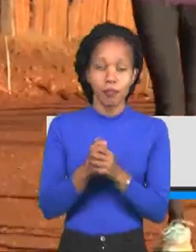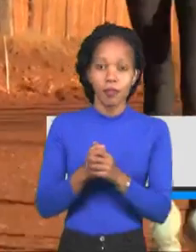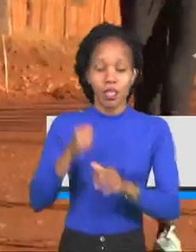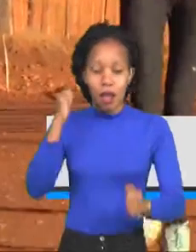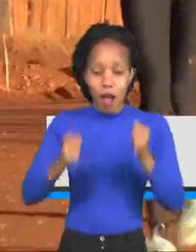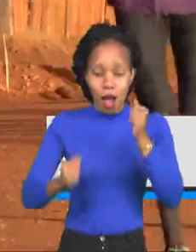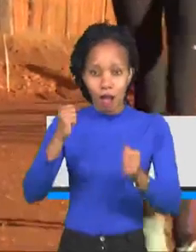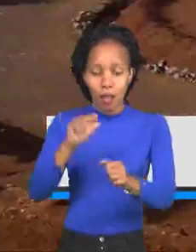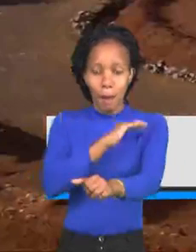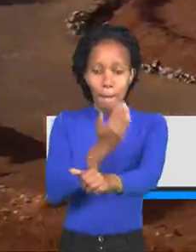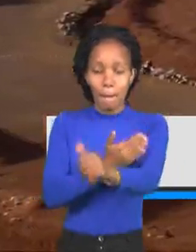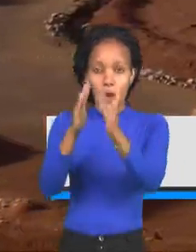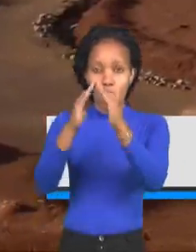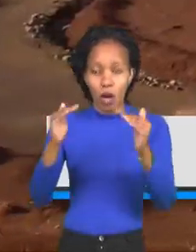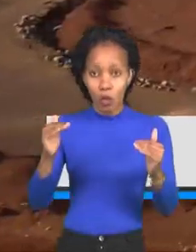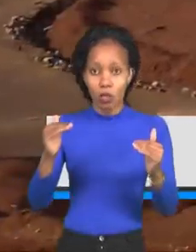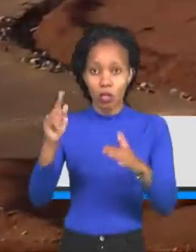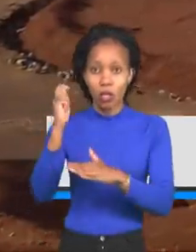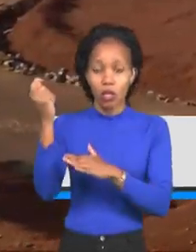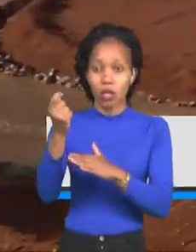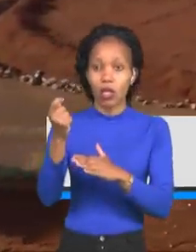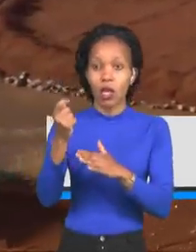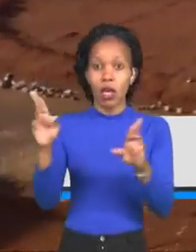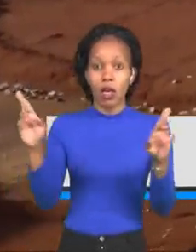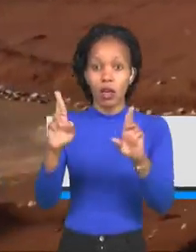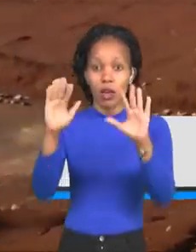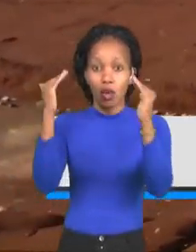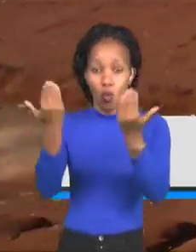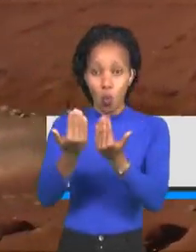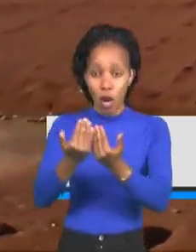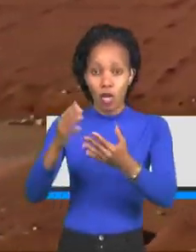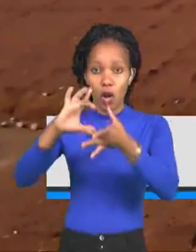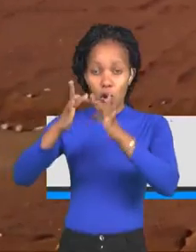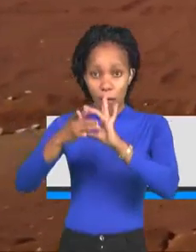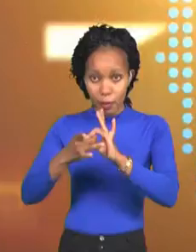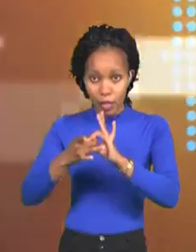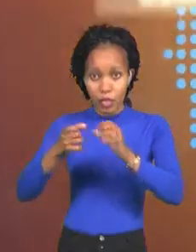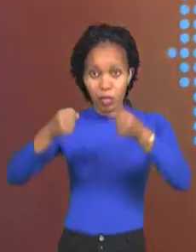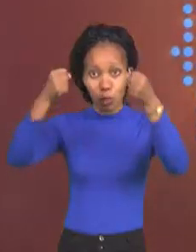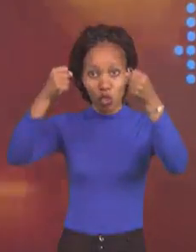Athletics powerhouse Kenya in a race against time to be ready for the World Junior Athletics Championships.